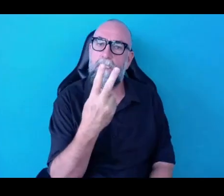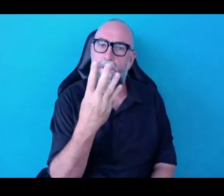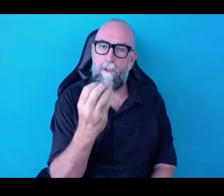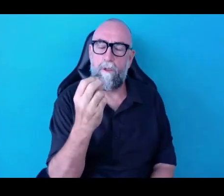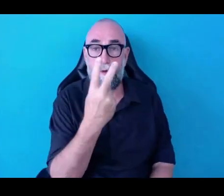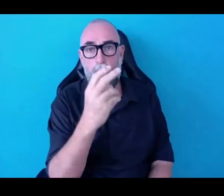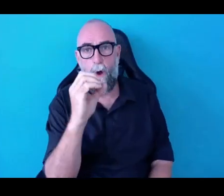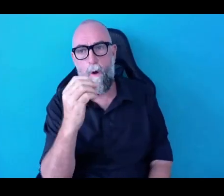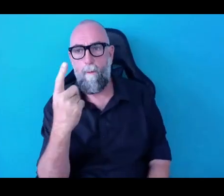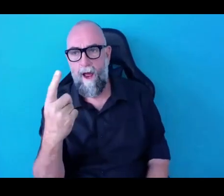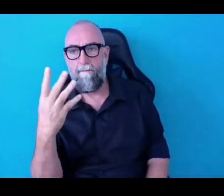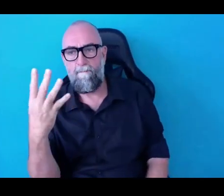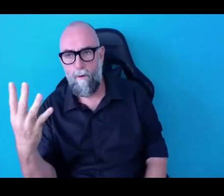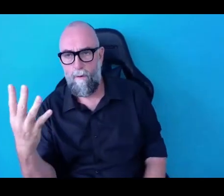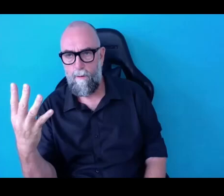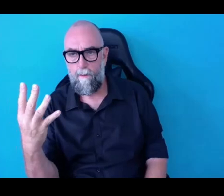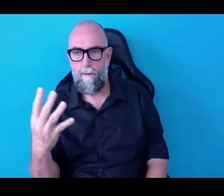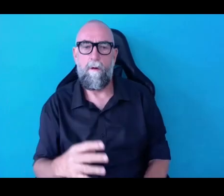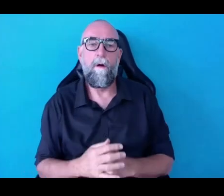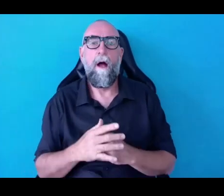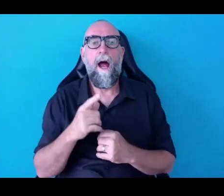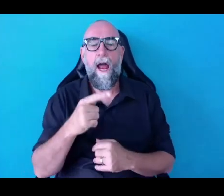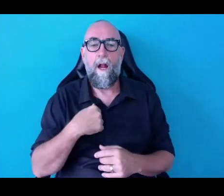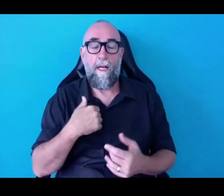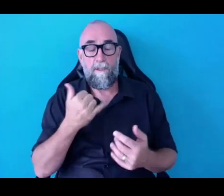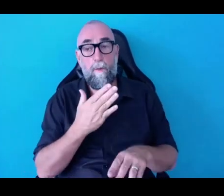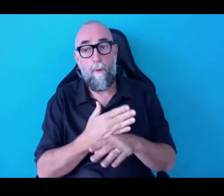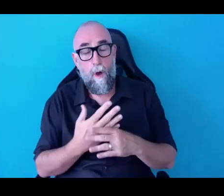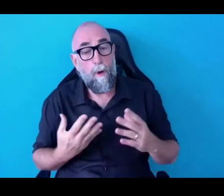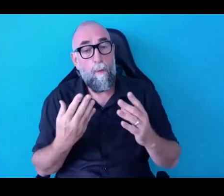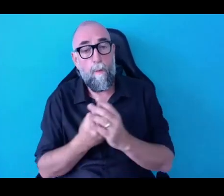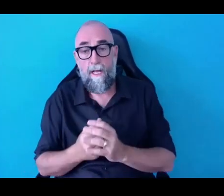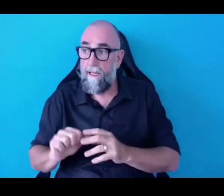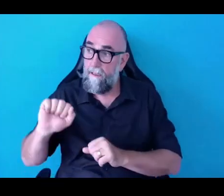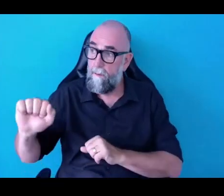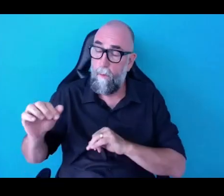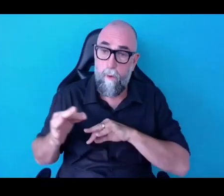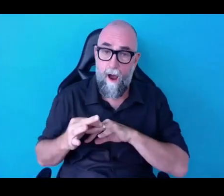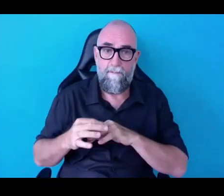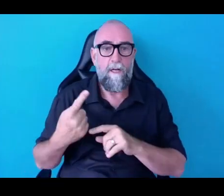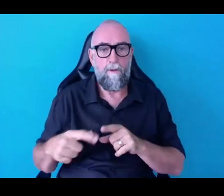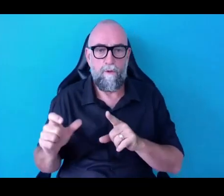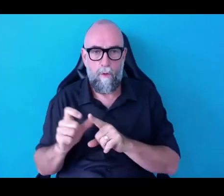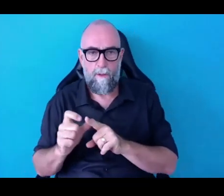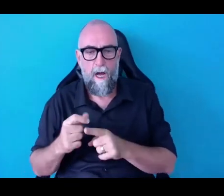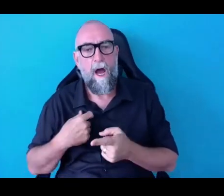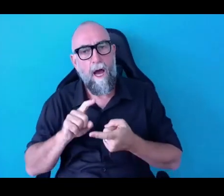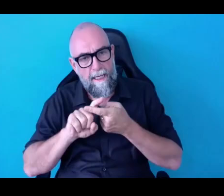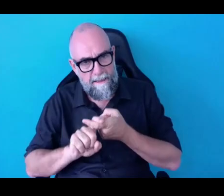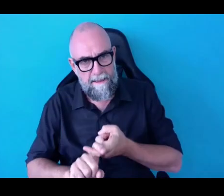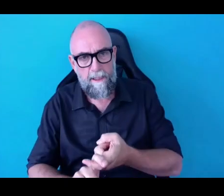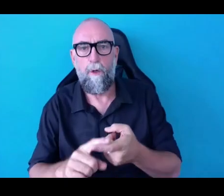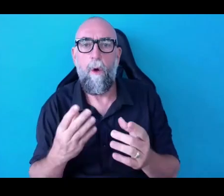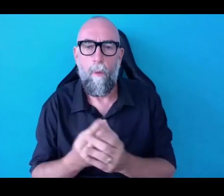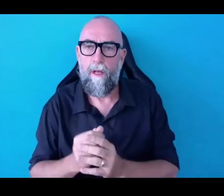to have established a relationship with his wife and daughter in the aftermath of that, and to have a continued relationship and look at